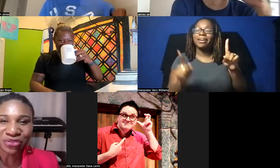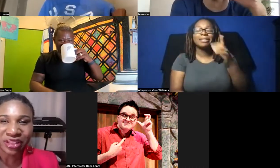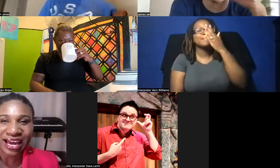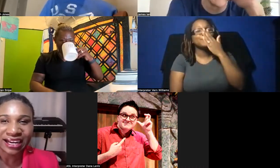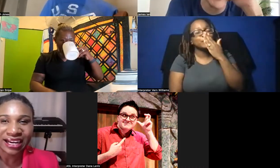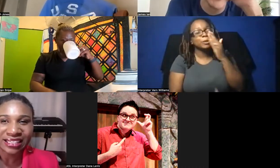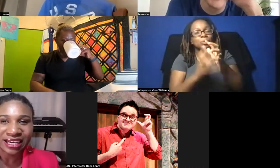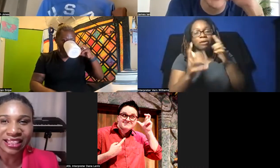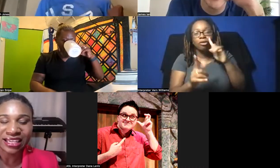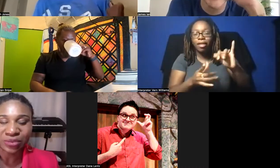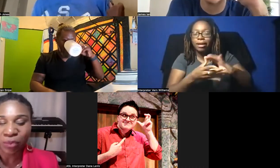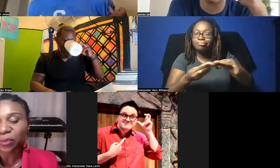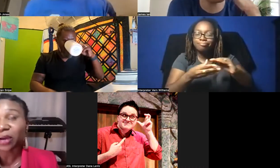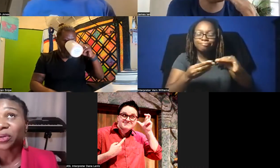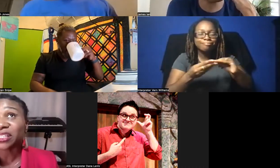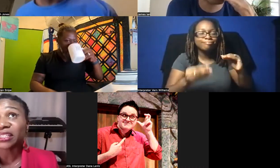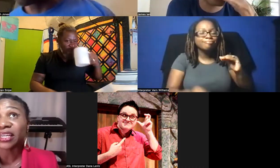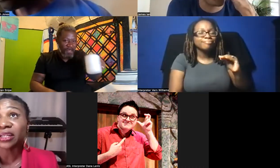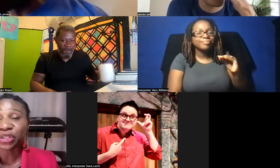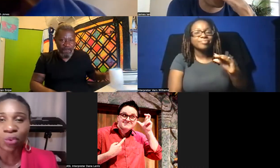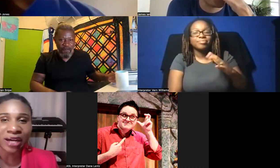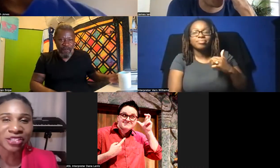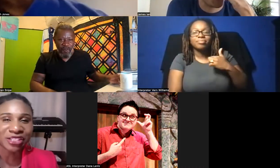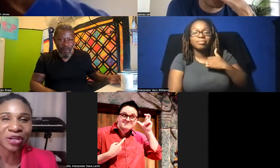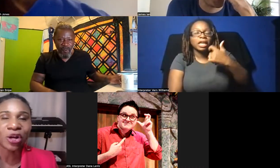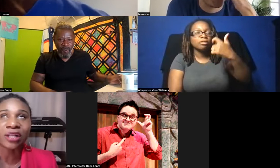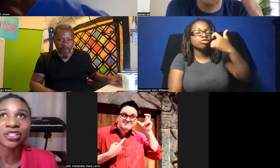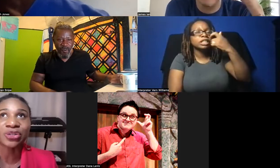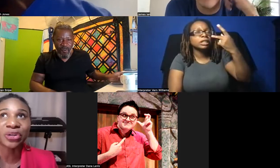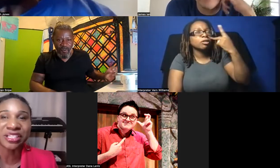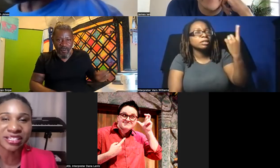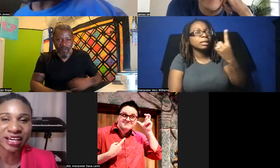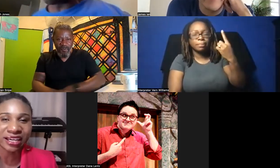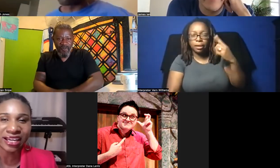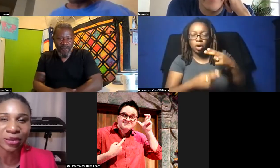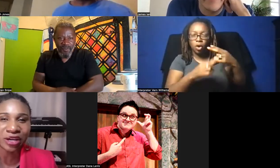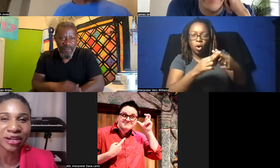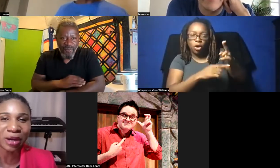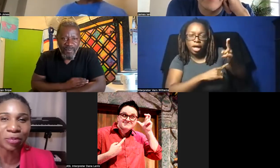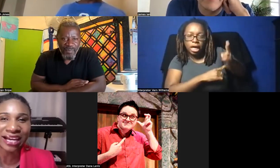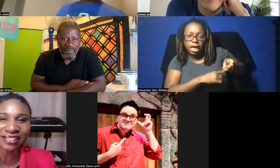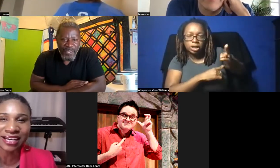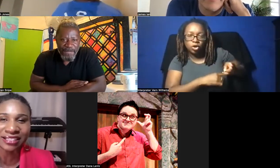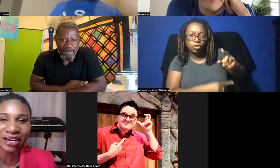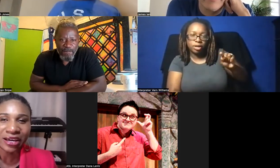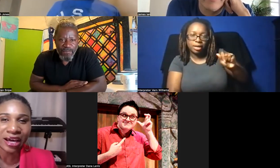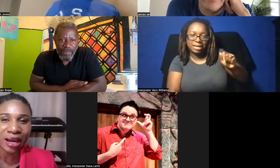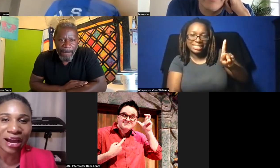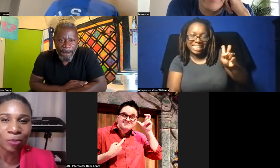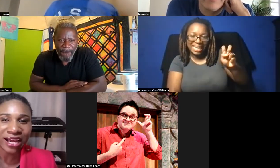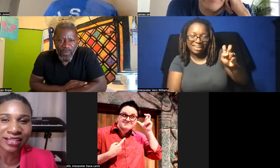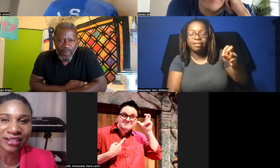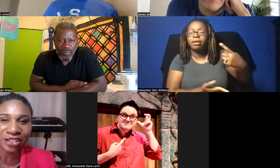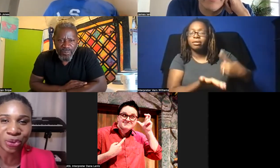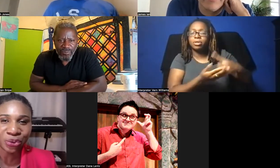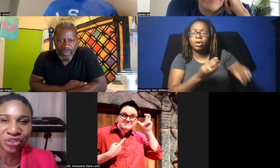so much for that. And I think I recently just watched something called Historian's Take, and they were talking about black scent, how